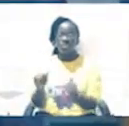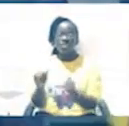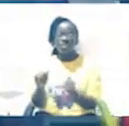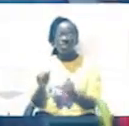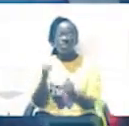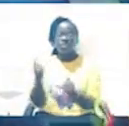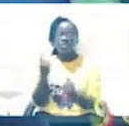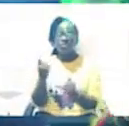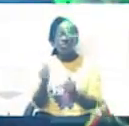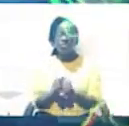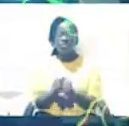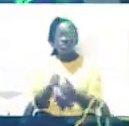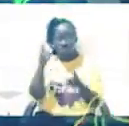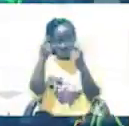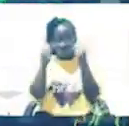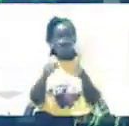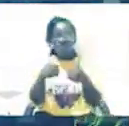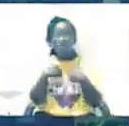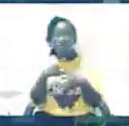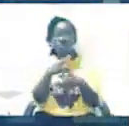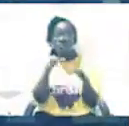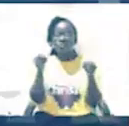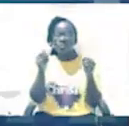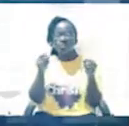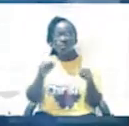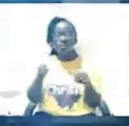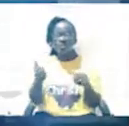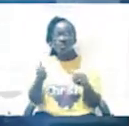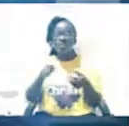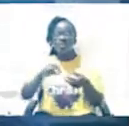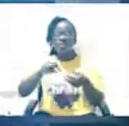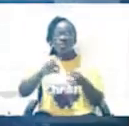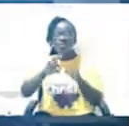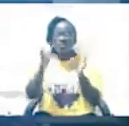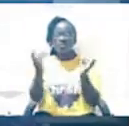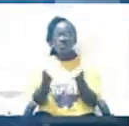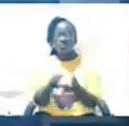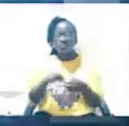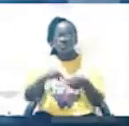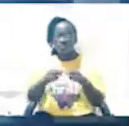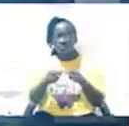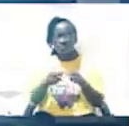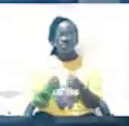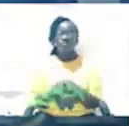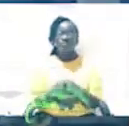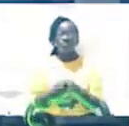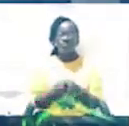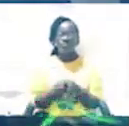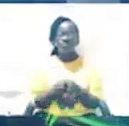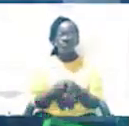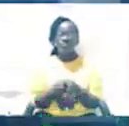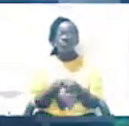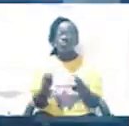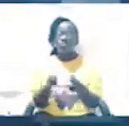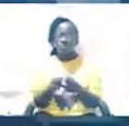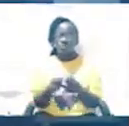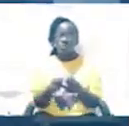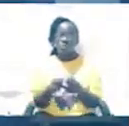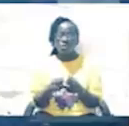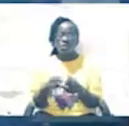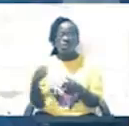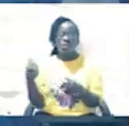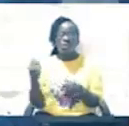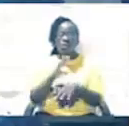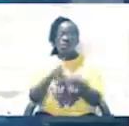probably the ladies have put together all that they can do that they can raise this brother until he can stand on his feet. Now sha and